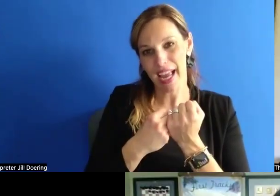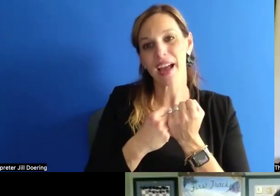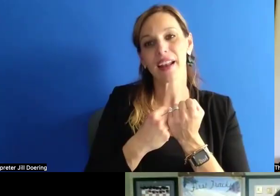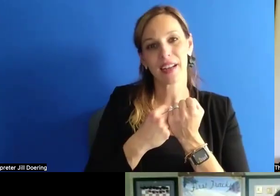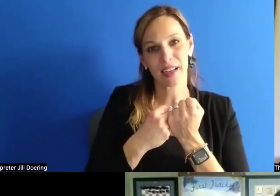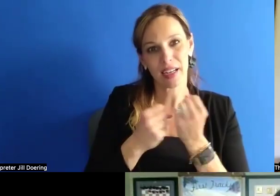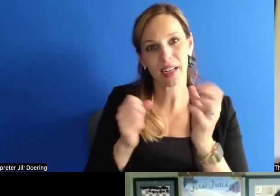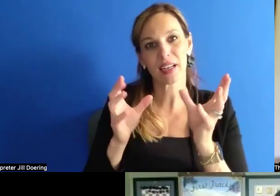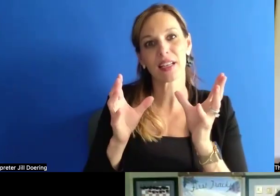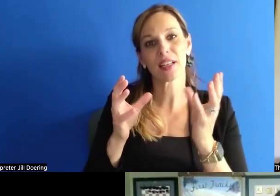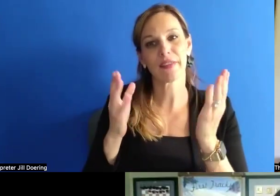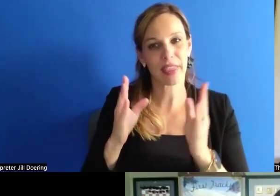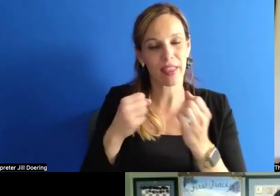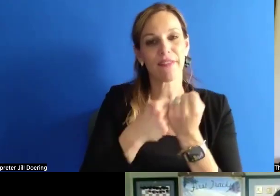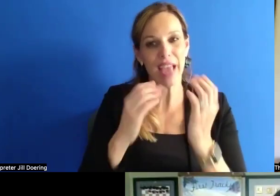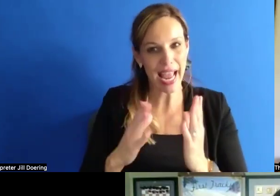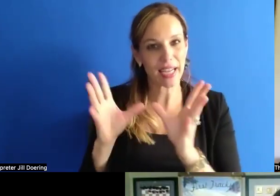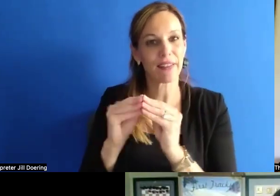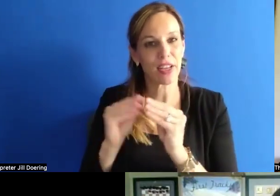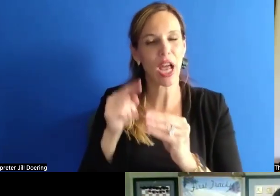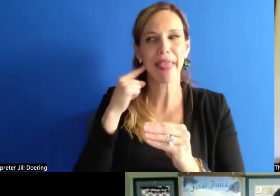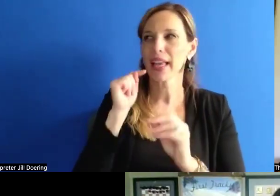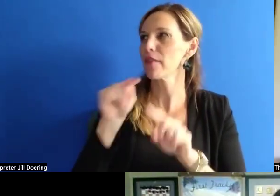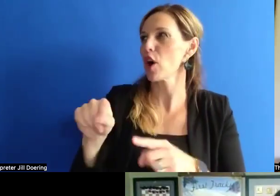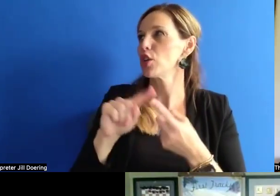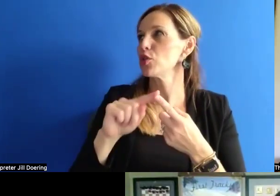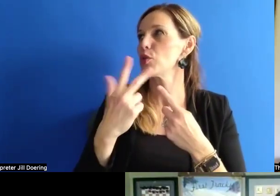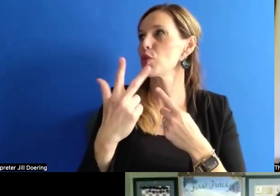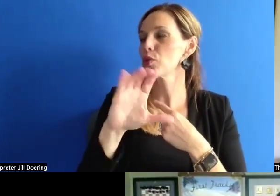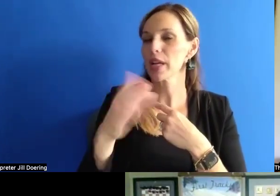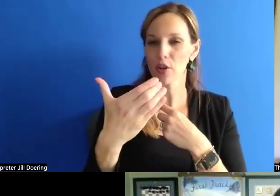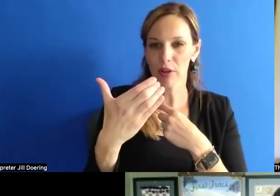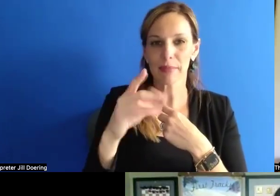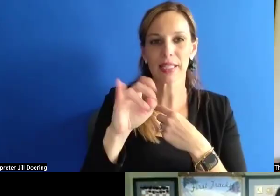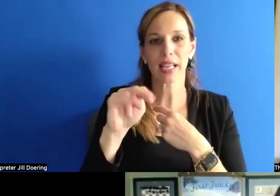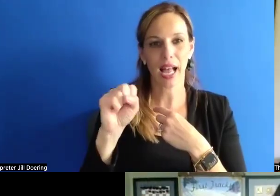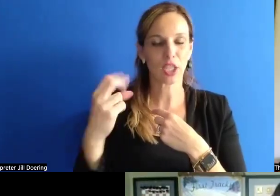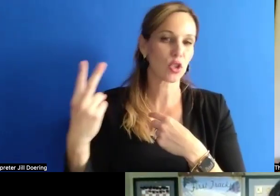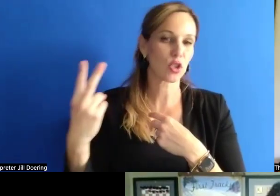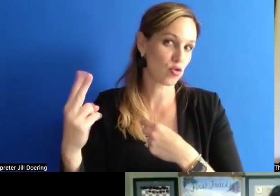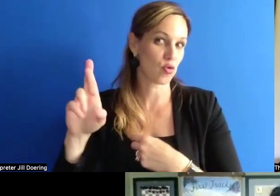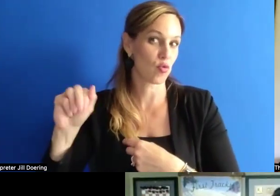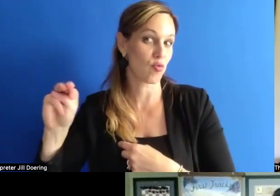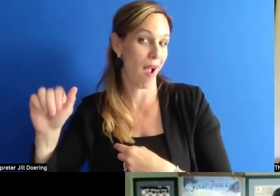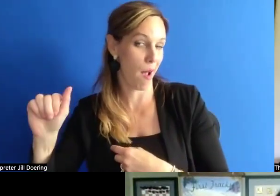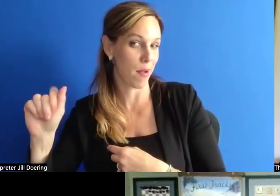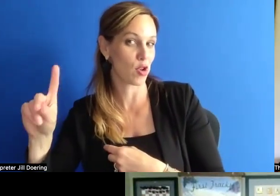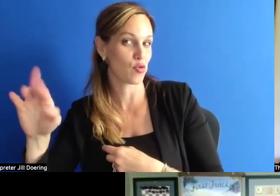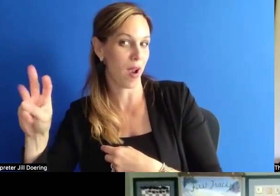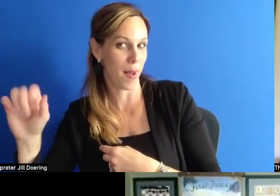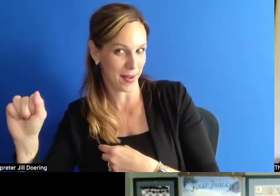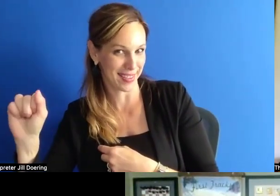to 3 Christmas cons, 2 drama. So I pretty much kind of like